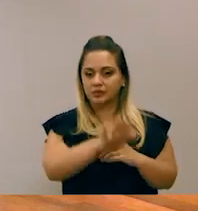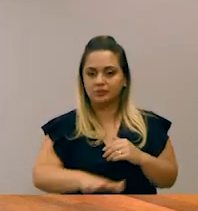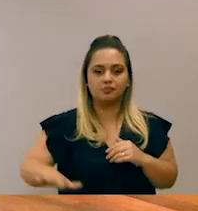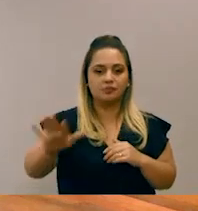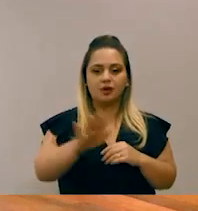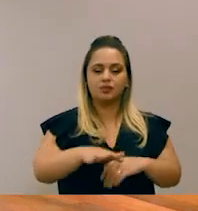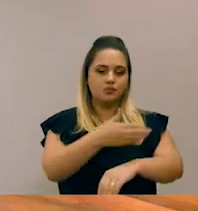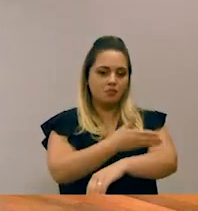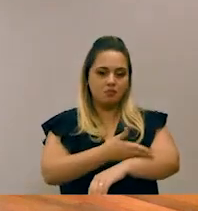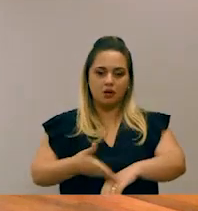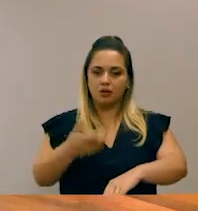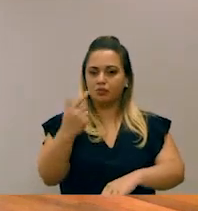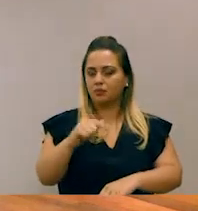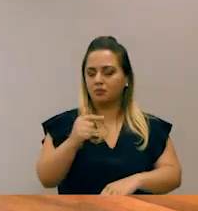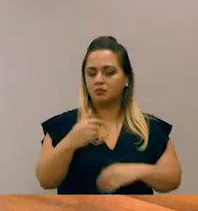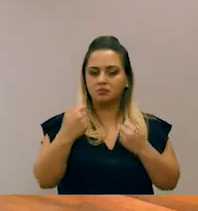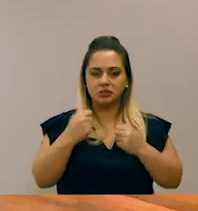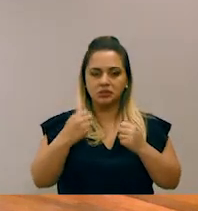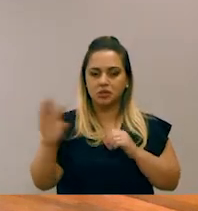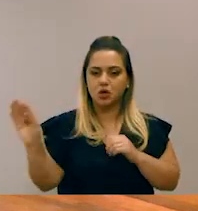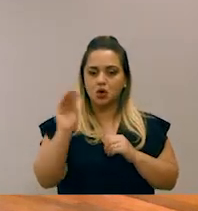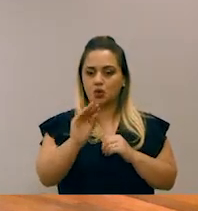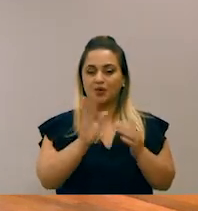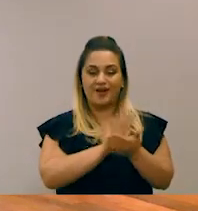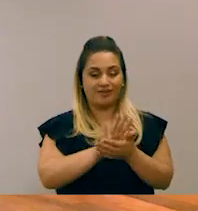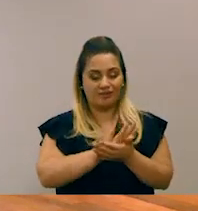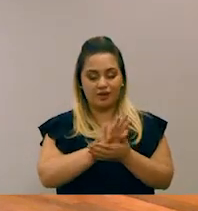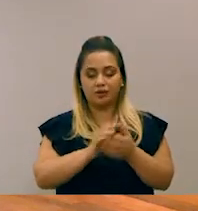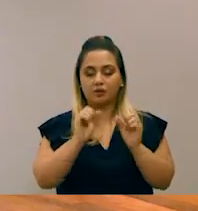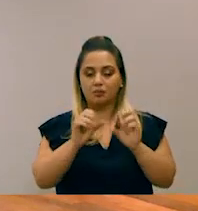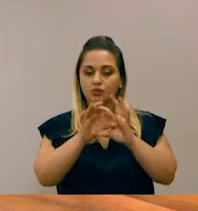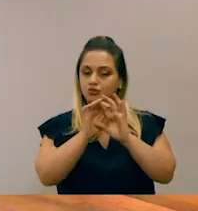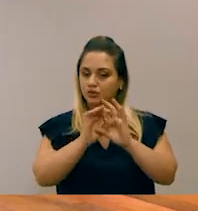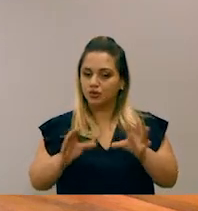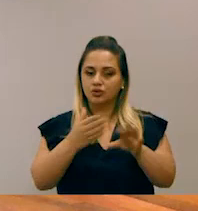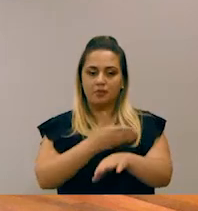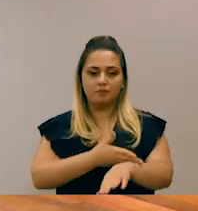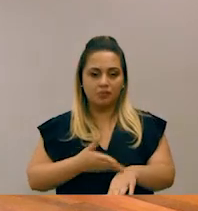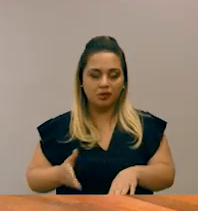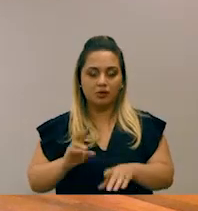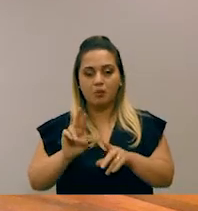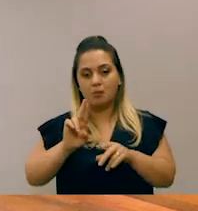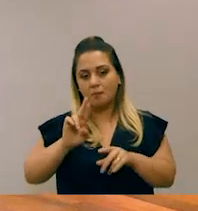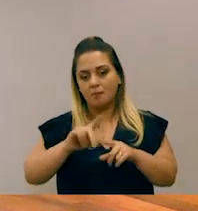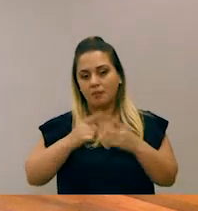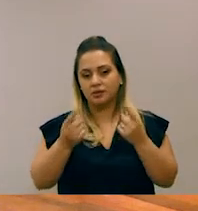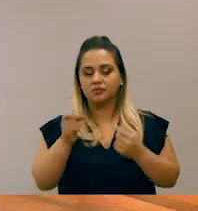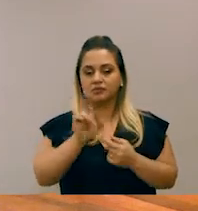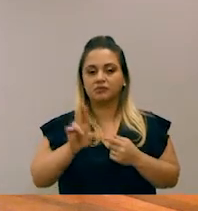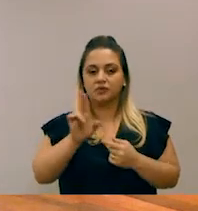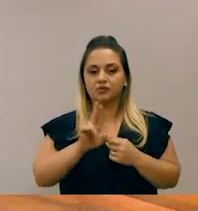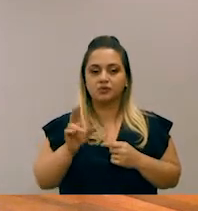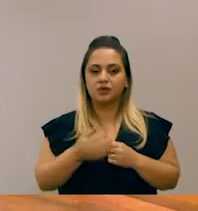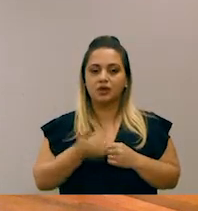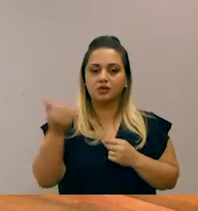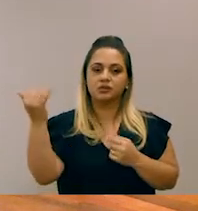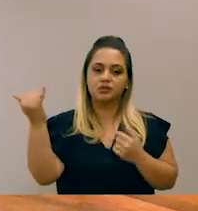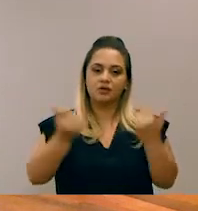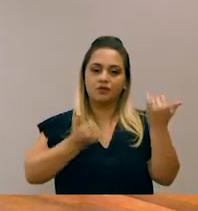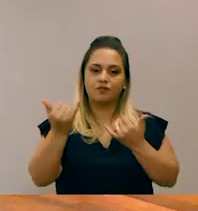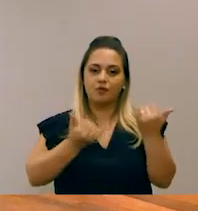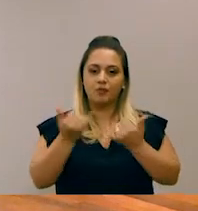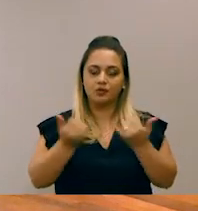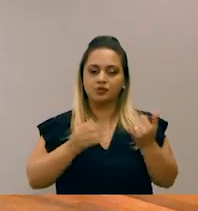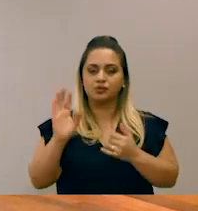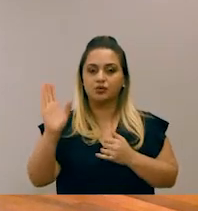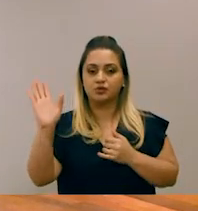parametrized. There are some empty fields that need to be filled in. And once again, we're going to use information that we got in the first